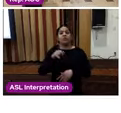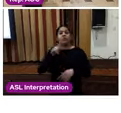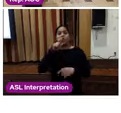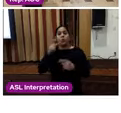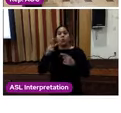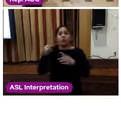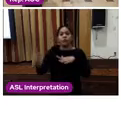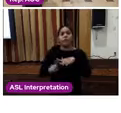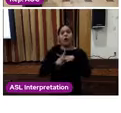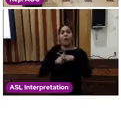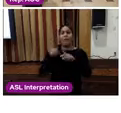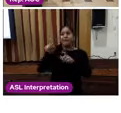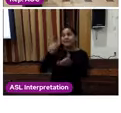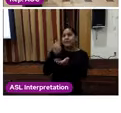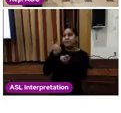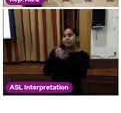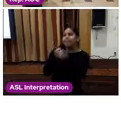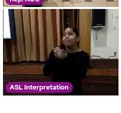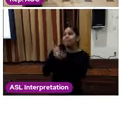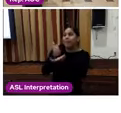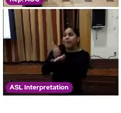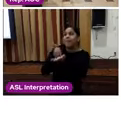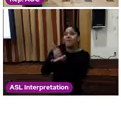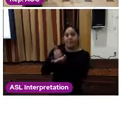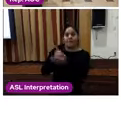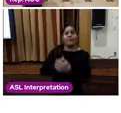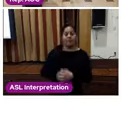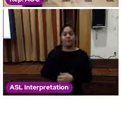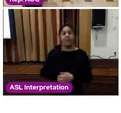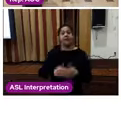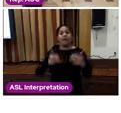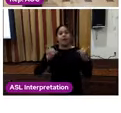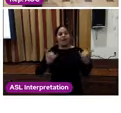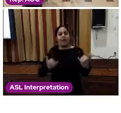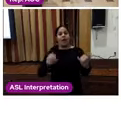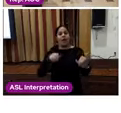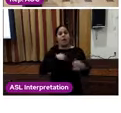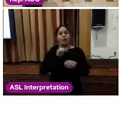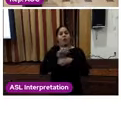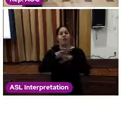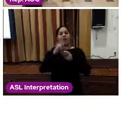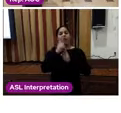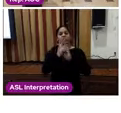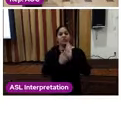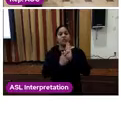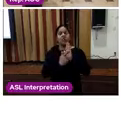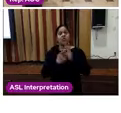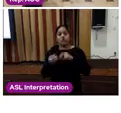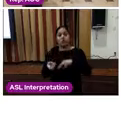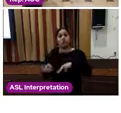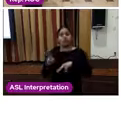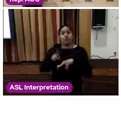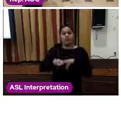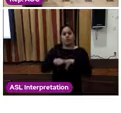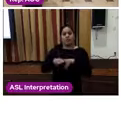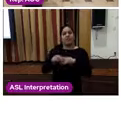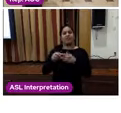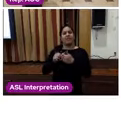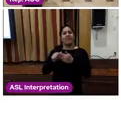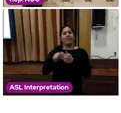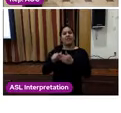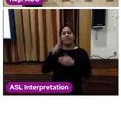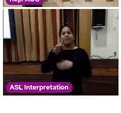they needed this type of assistance. And now we're also currently working on legislation to increase FEMA's flexibility and constituent